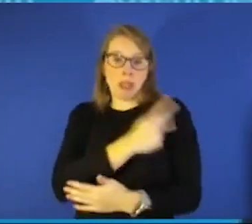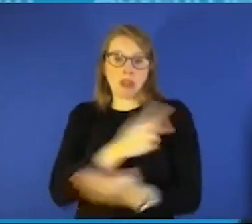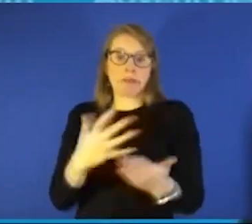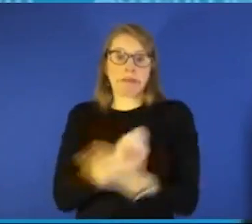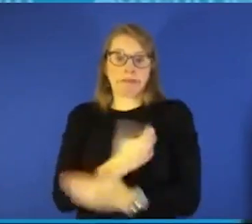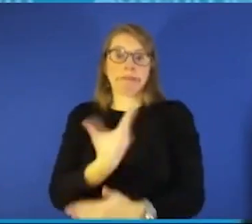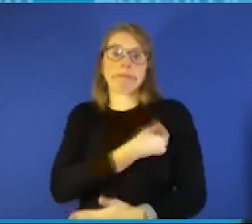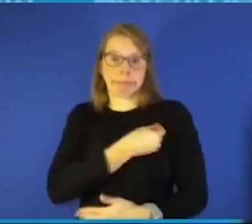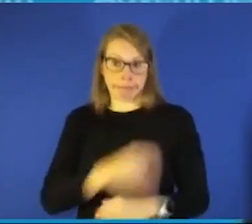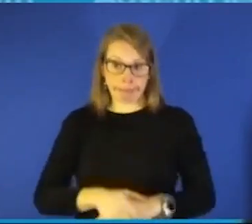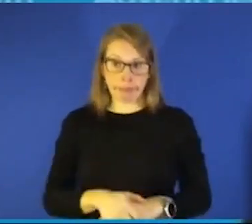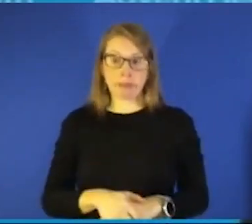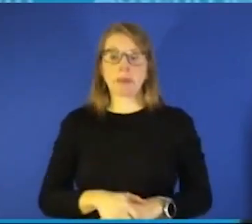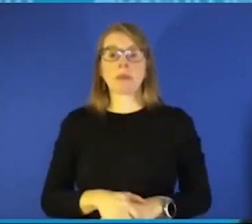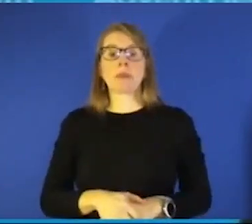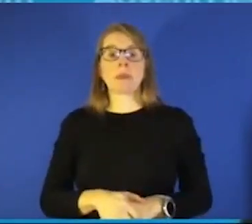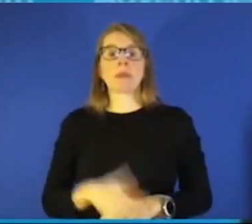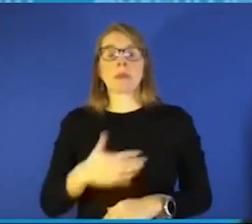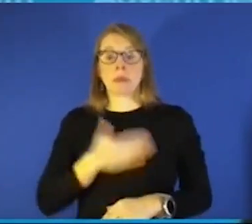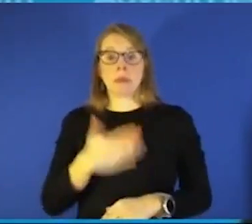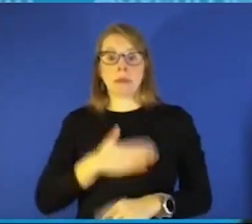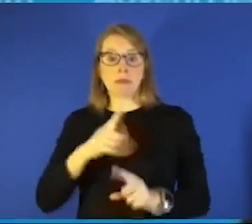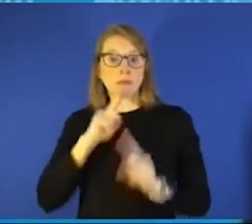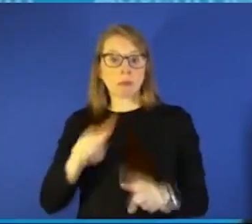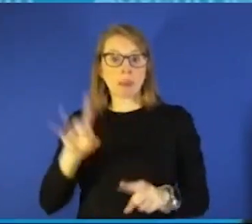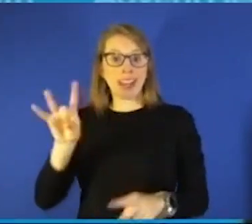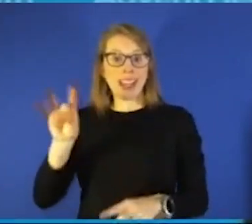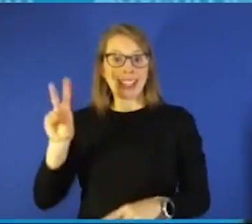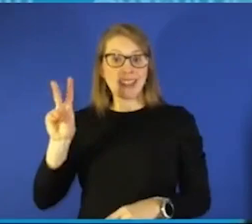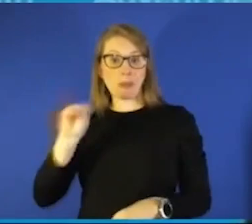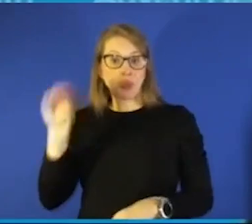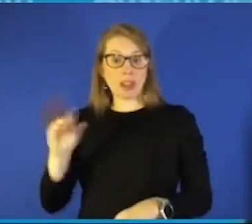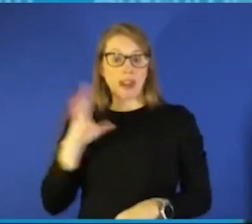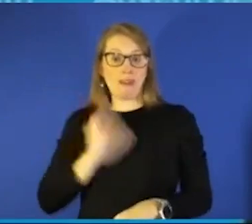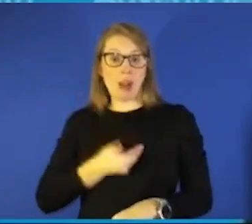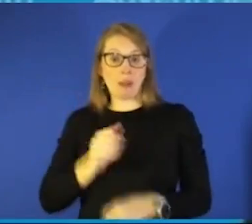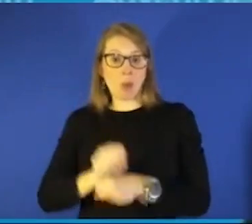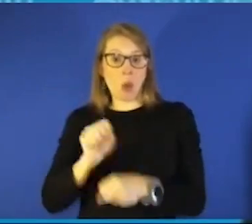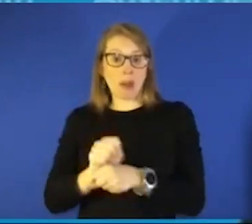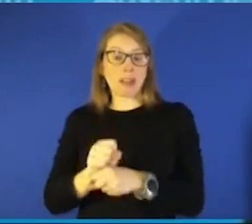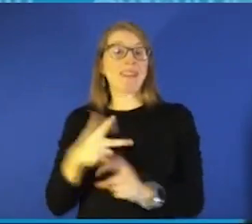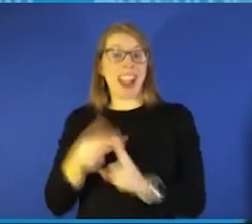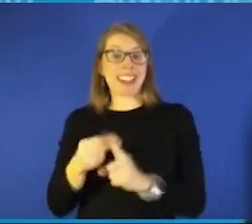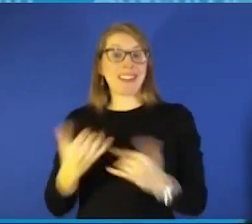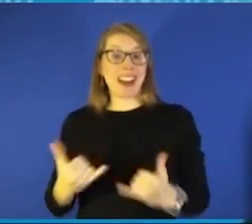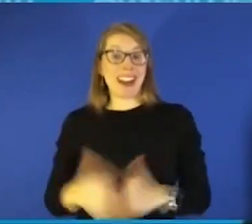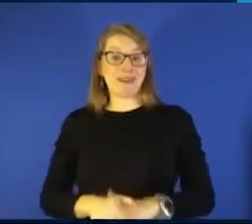vaccinated, and happily to report that we have 87% of our employees who are vaccinated currently.